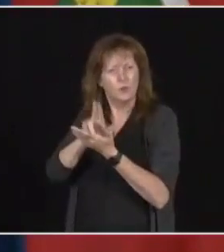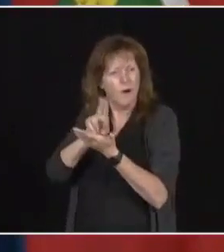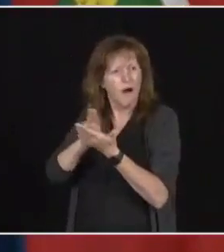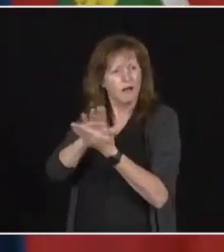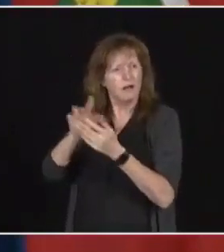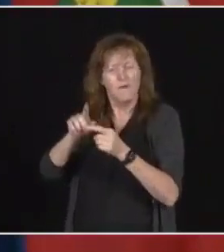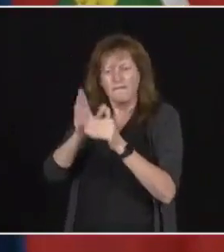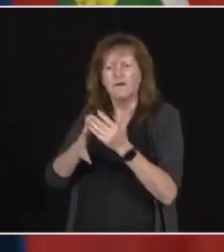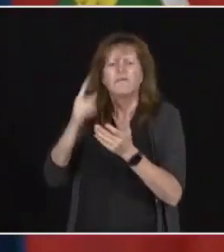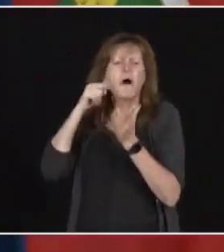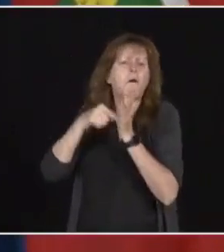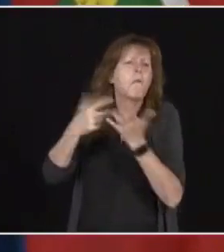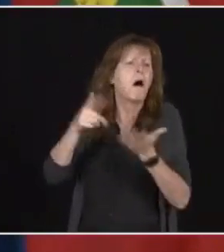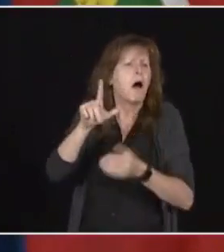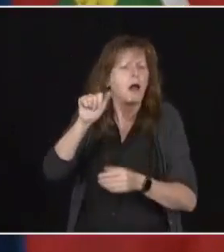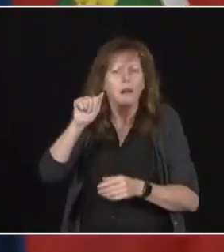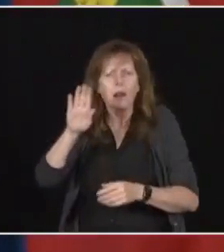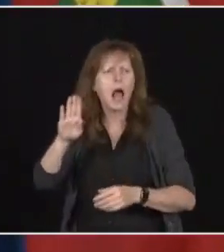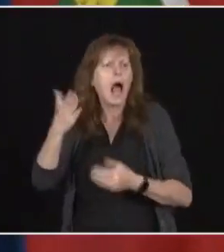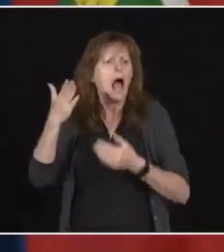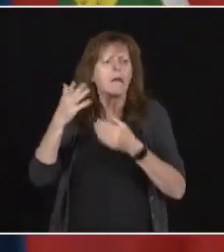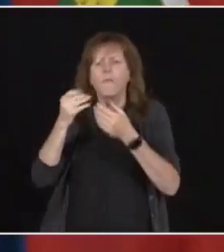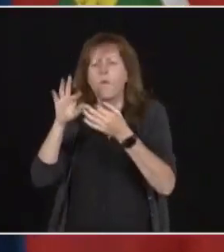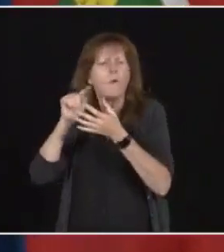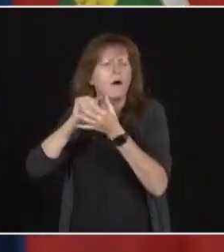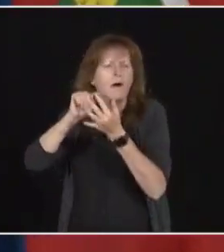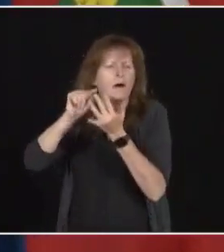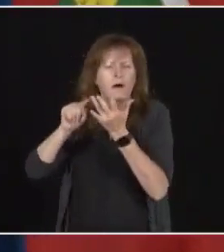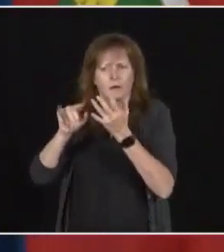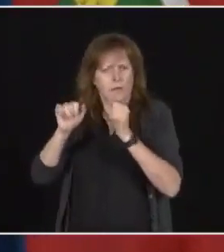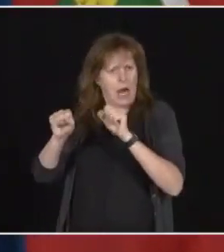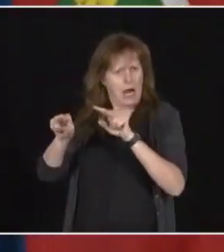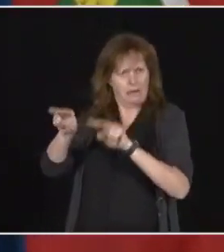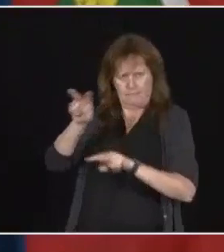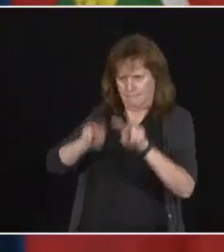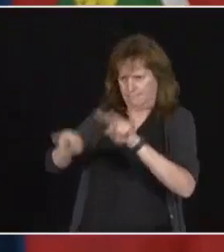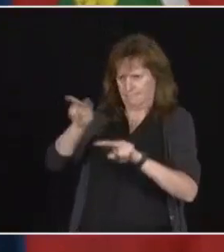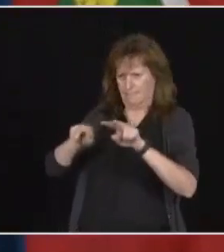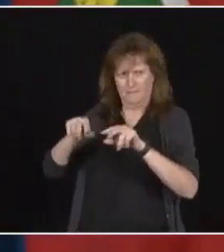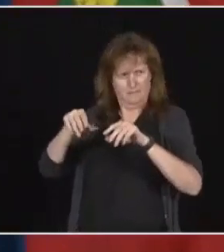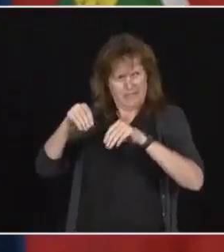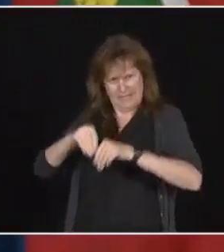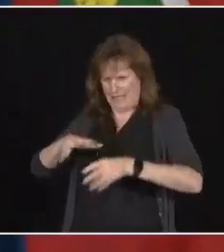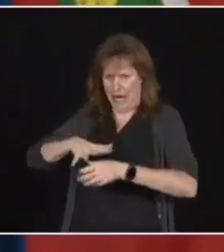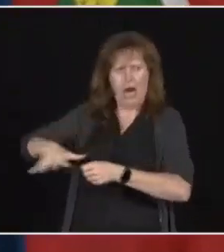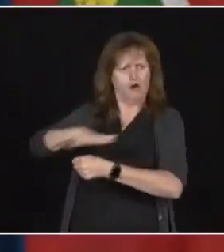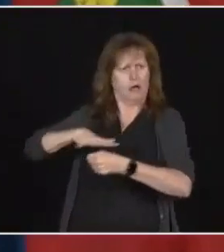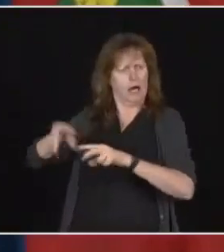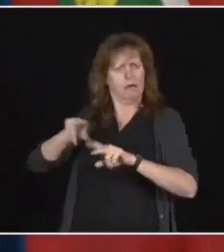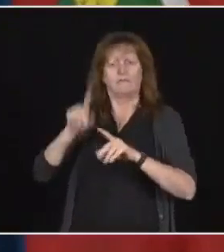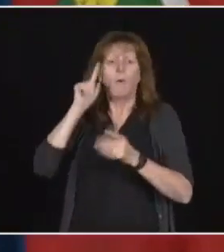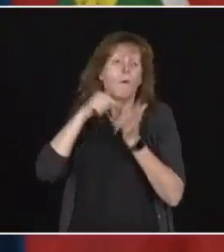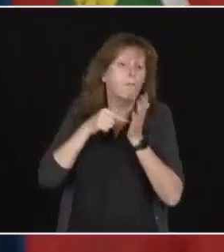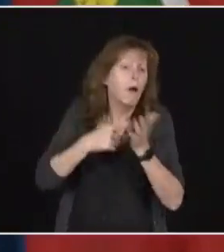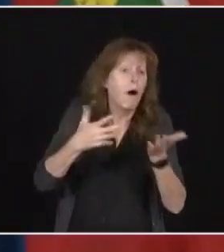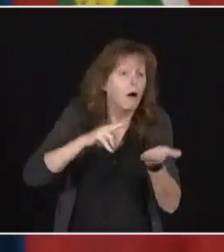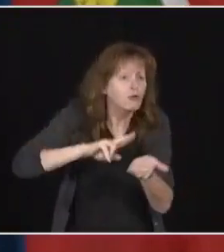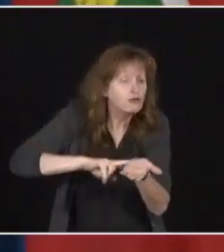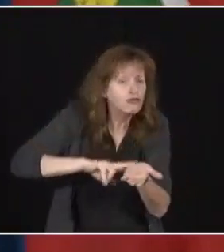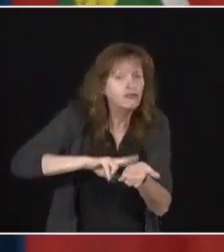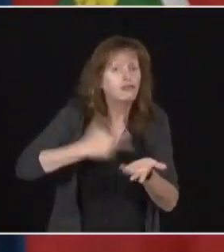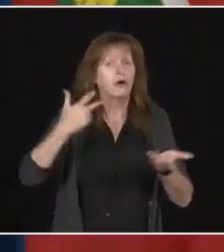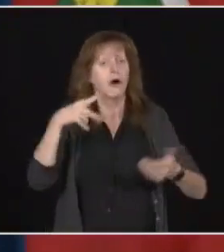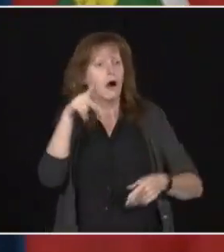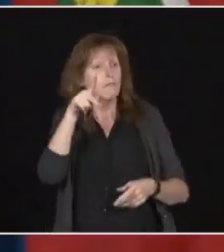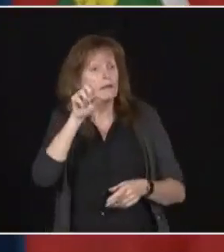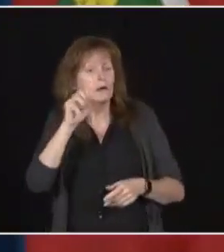or practicum requirements. These students in areas such as nursing, PSWs, engineering students,